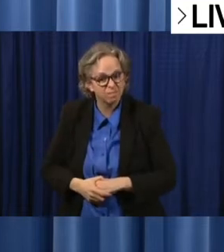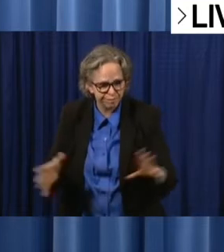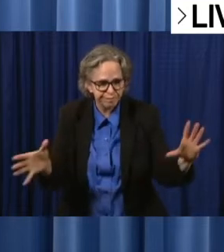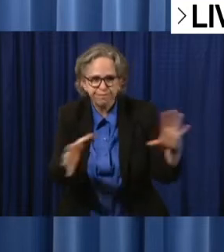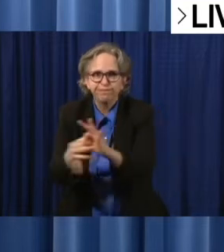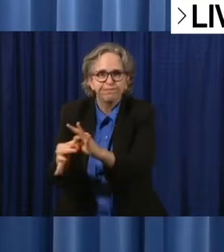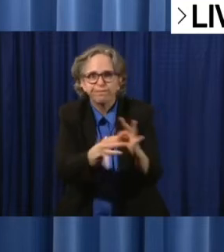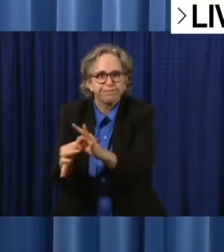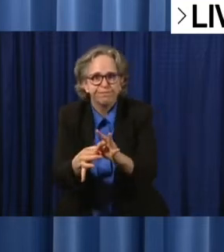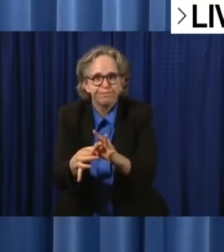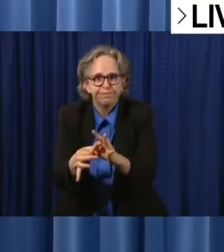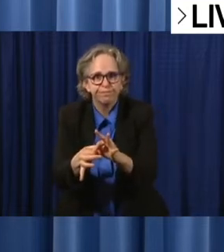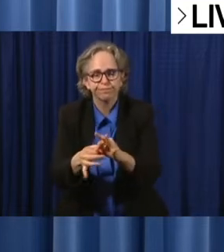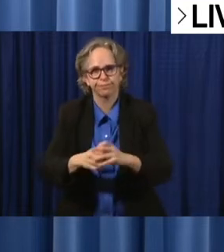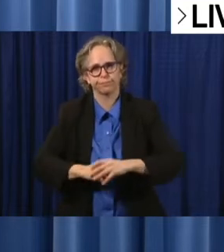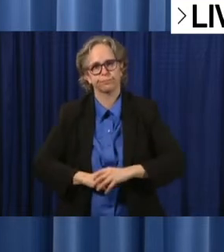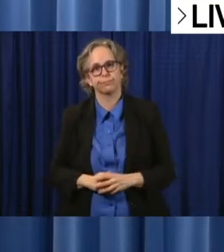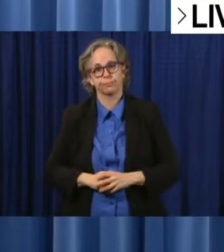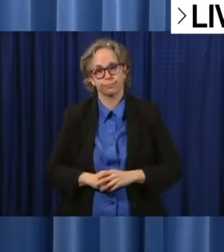coronavirus.